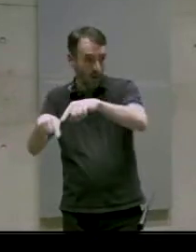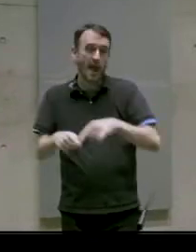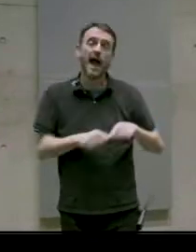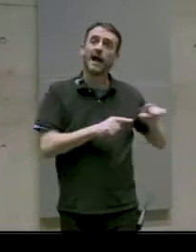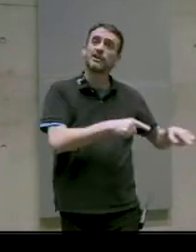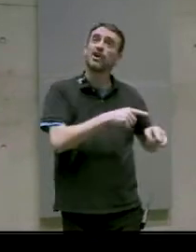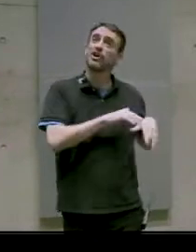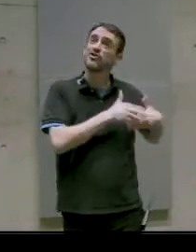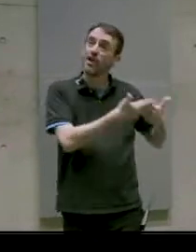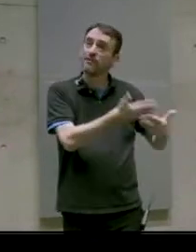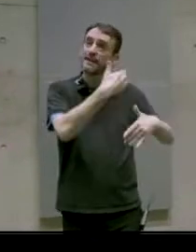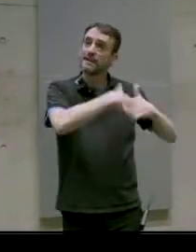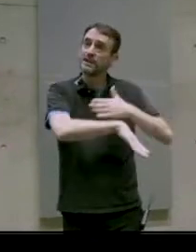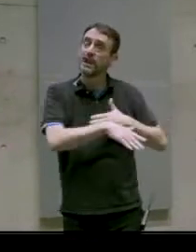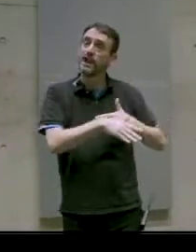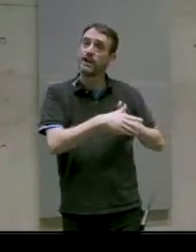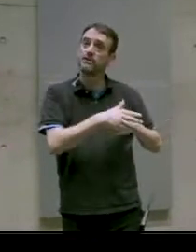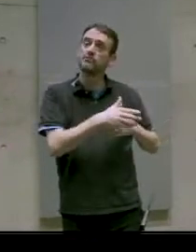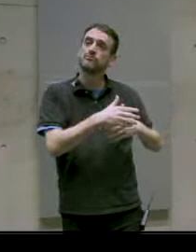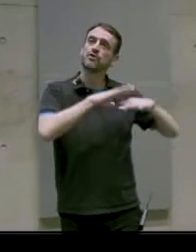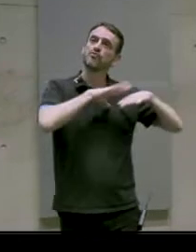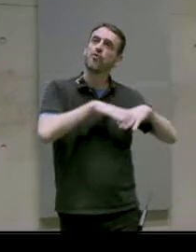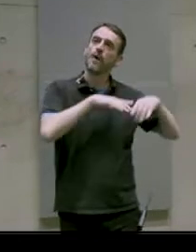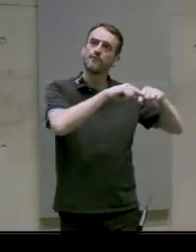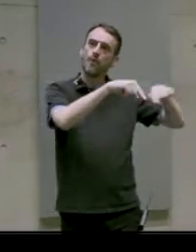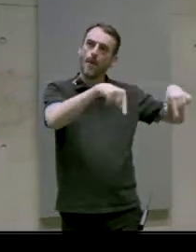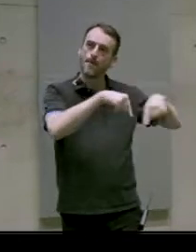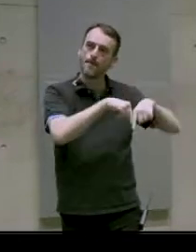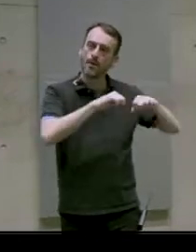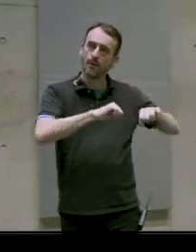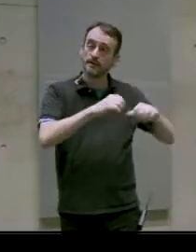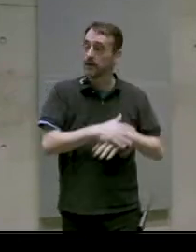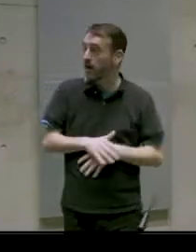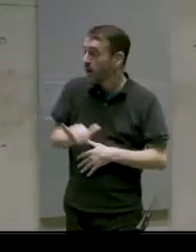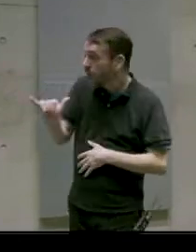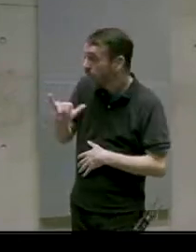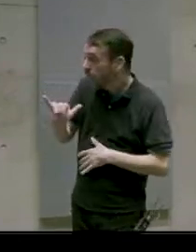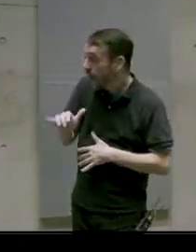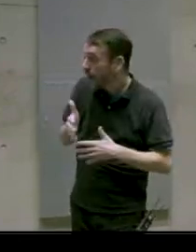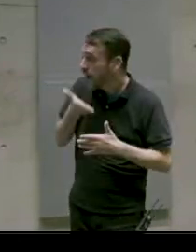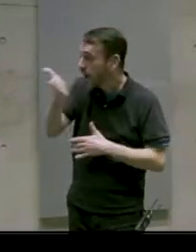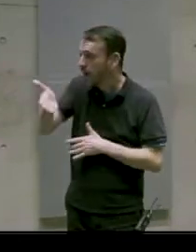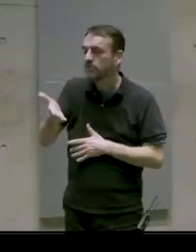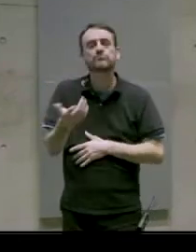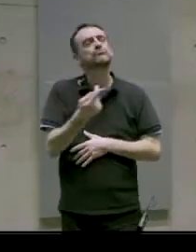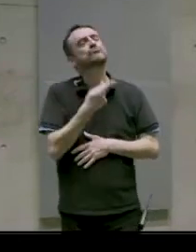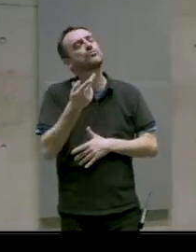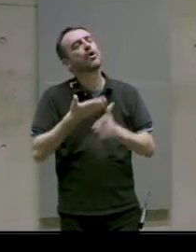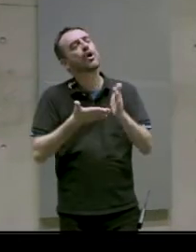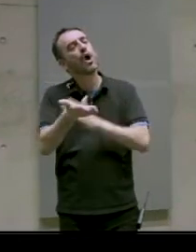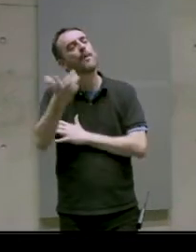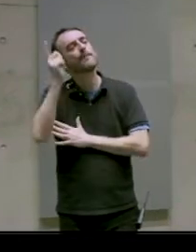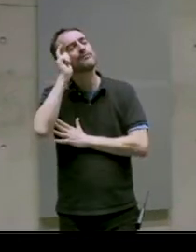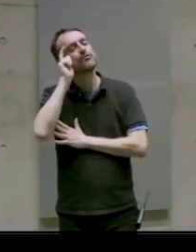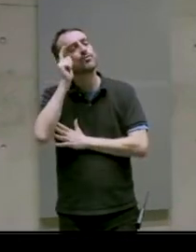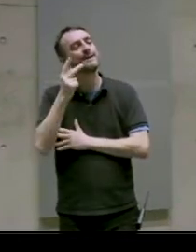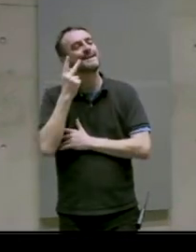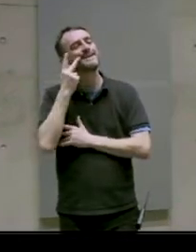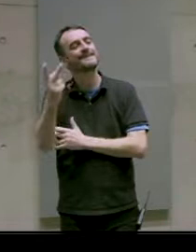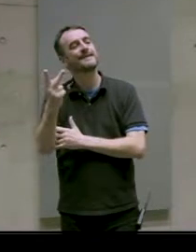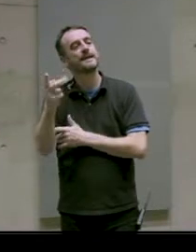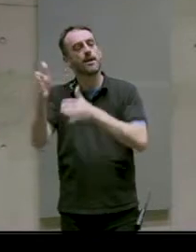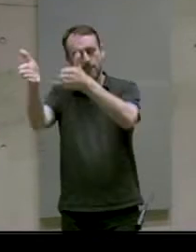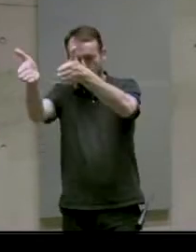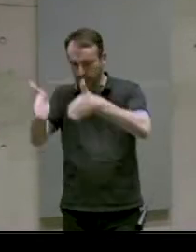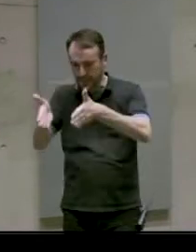your questioning. Where should we go, Holmes? Let's go up to the bedroom and see the body. A sorry